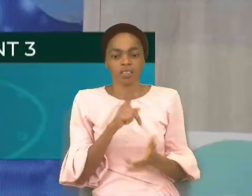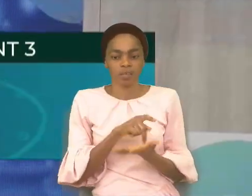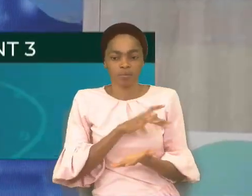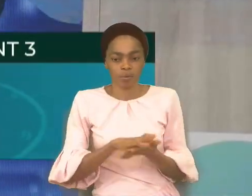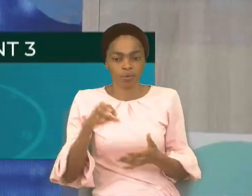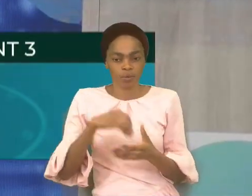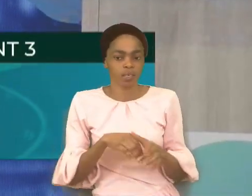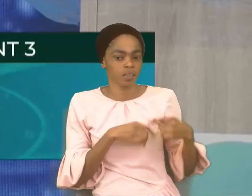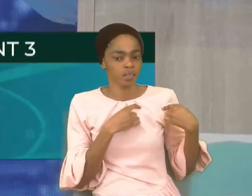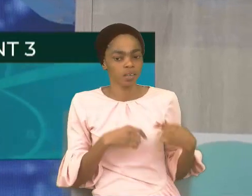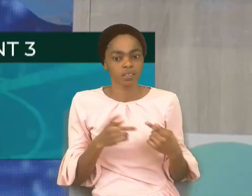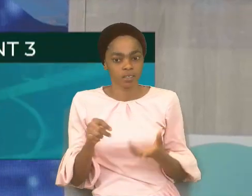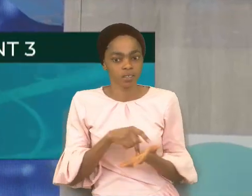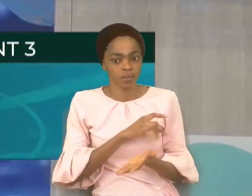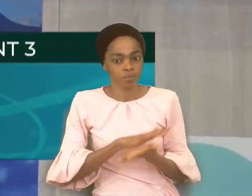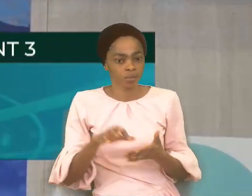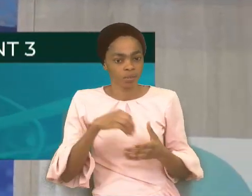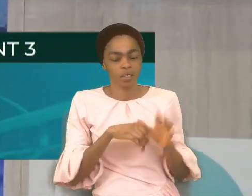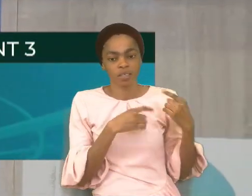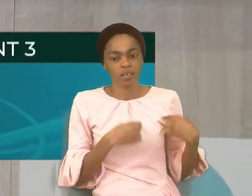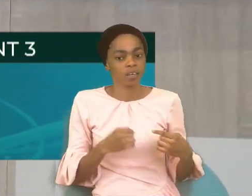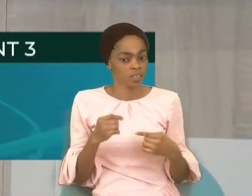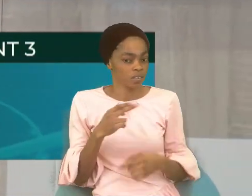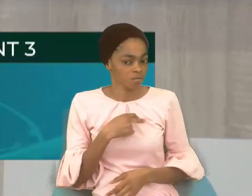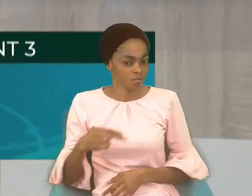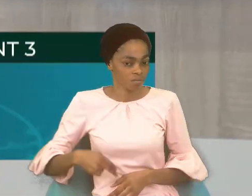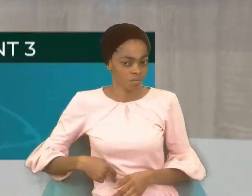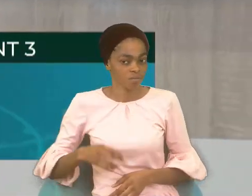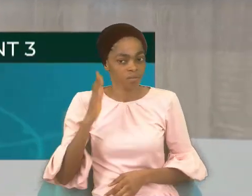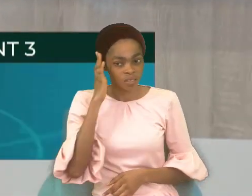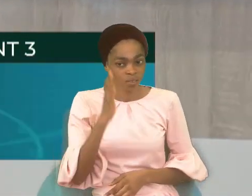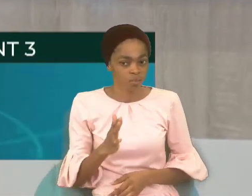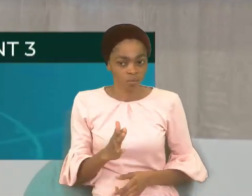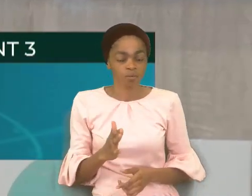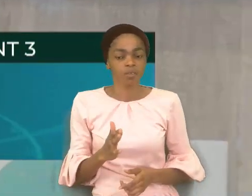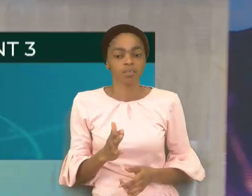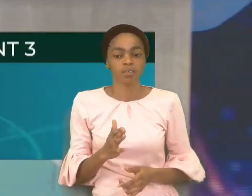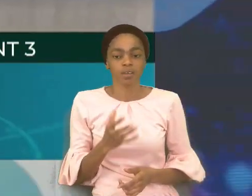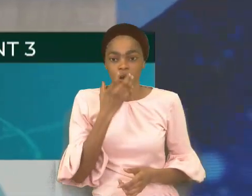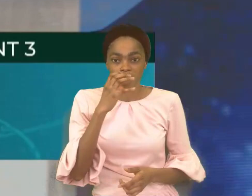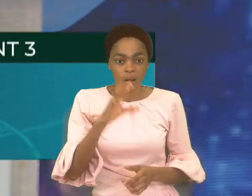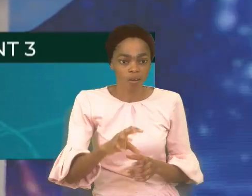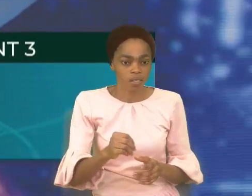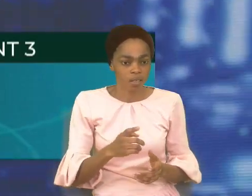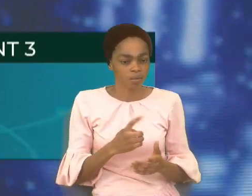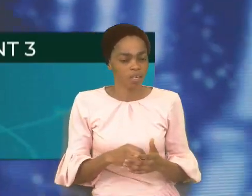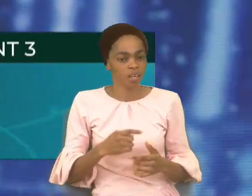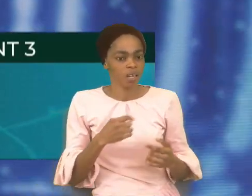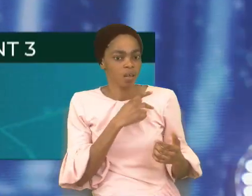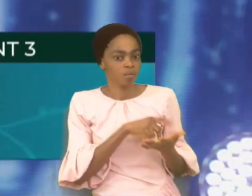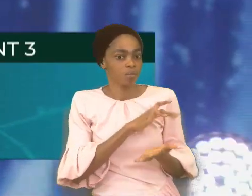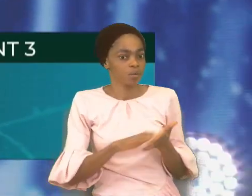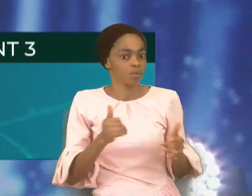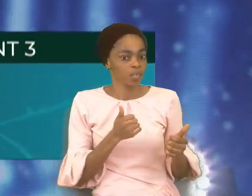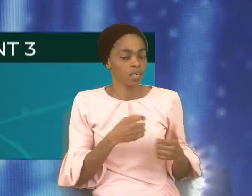them. The pure in heart, the Pharisees will threaten them. The pure in heart, the world